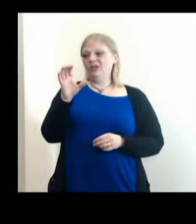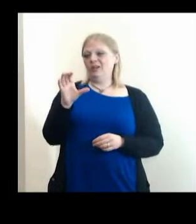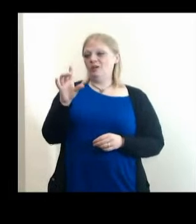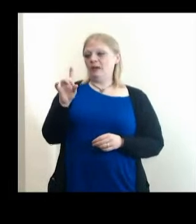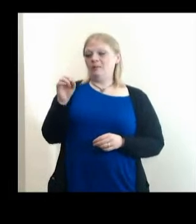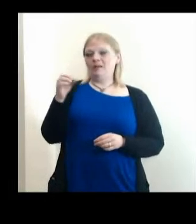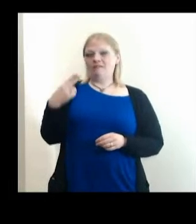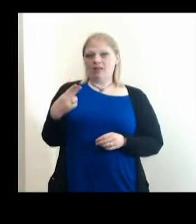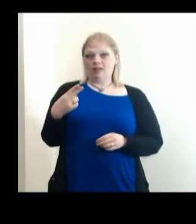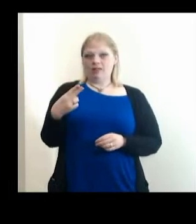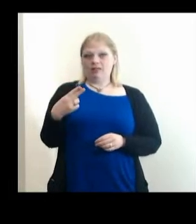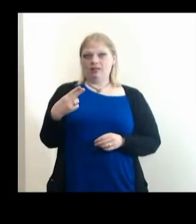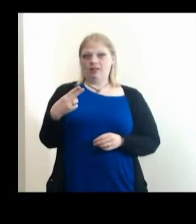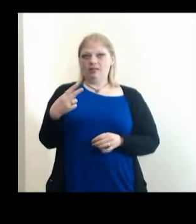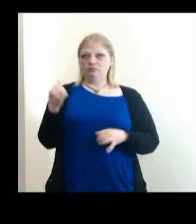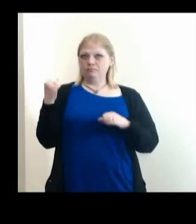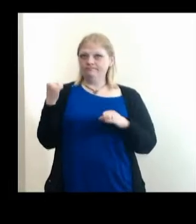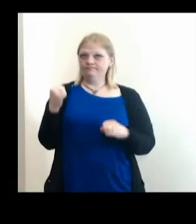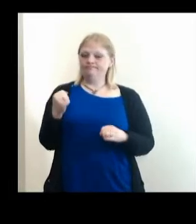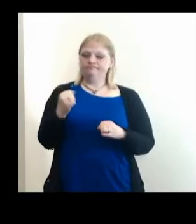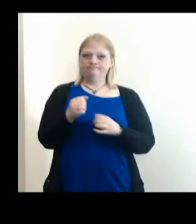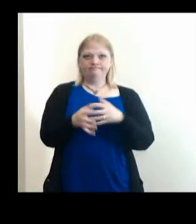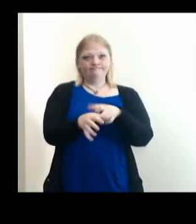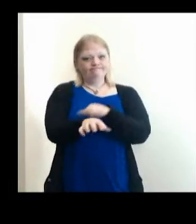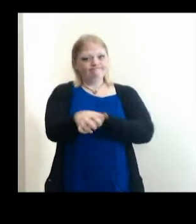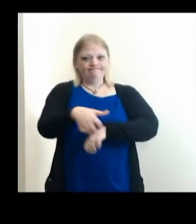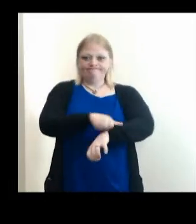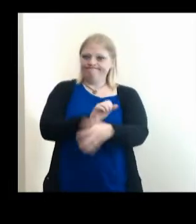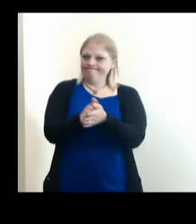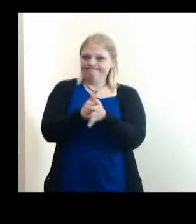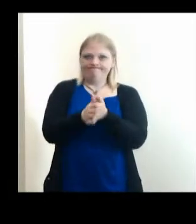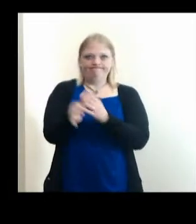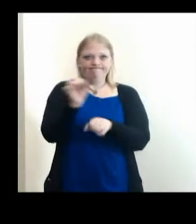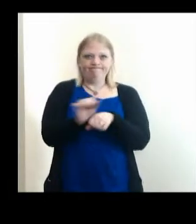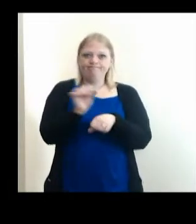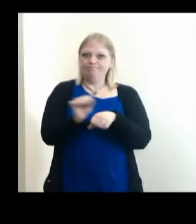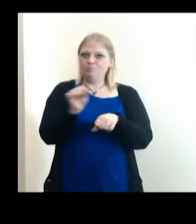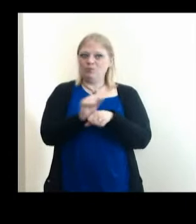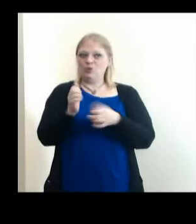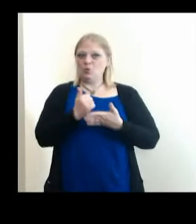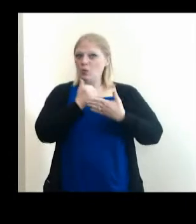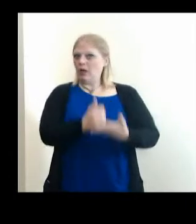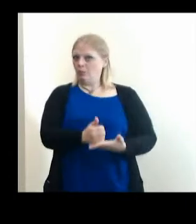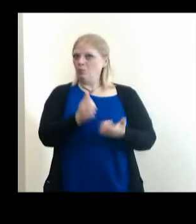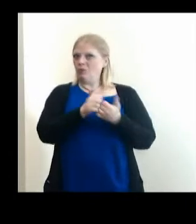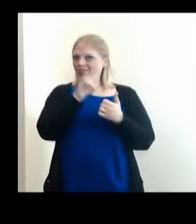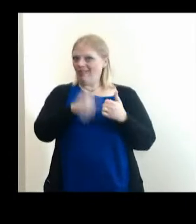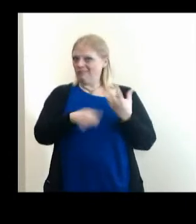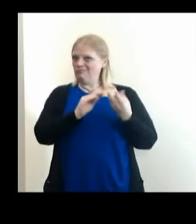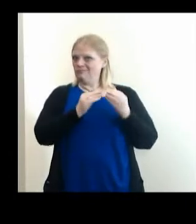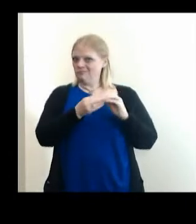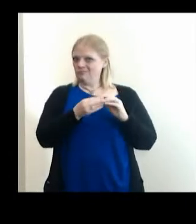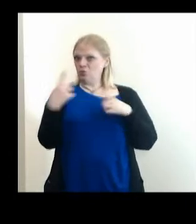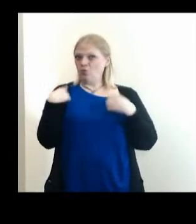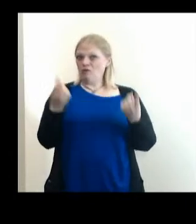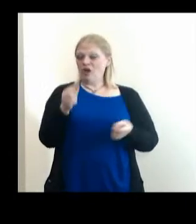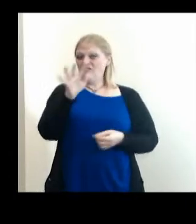Department, we've made strong strides in contributing to those data. So we've administered so far